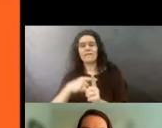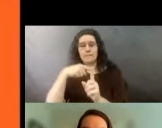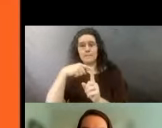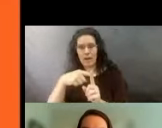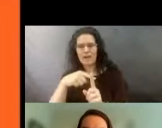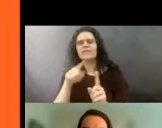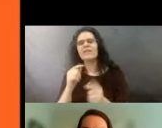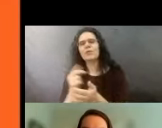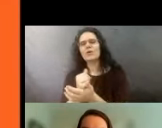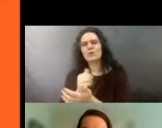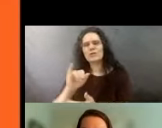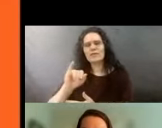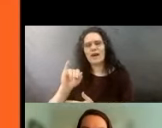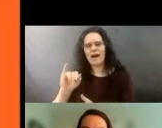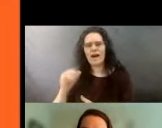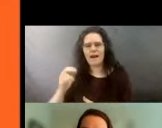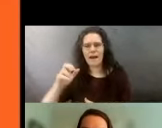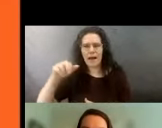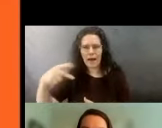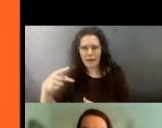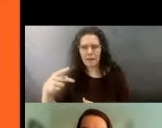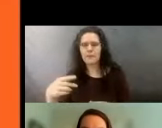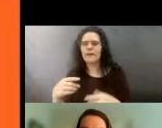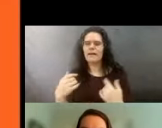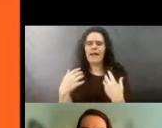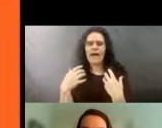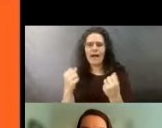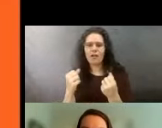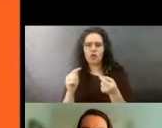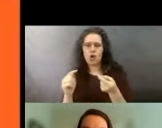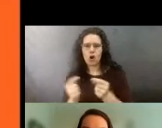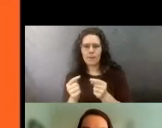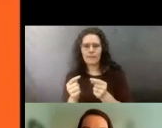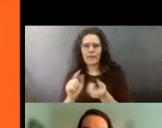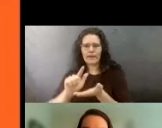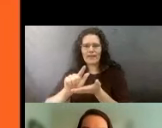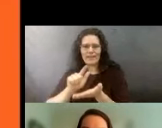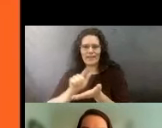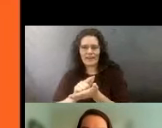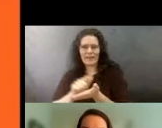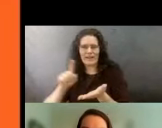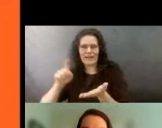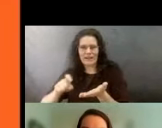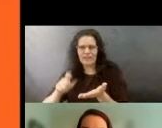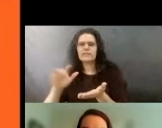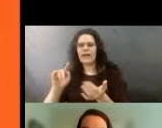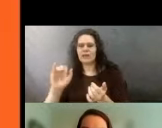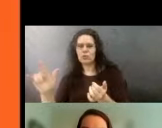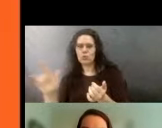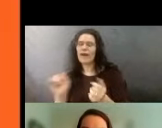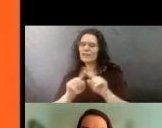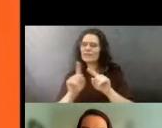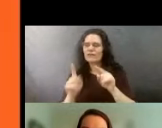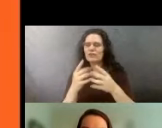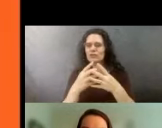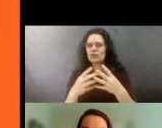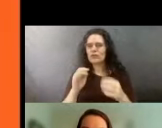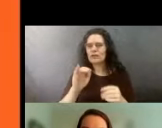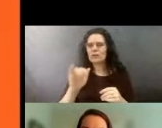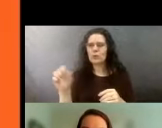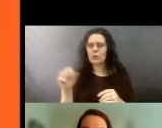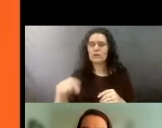iHelp health harming legal needs screener tool. And so one of the challenges with all of these different screening tools, especially the providers are using it